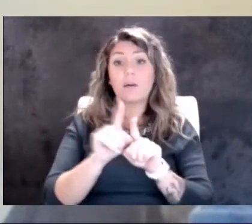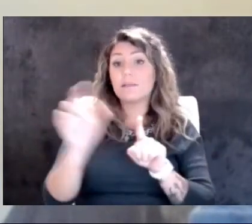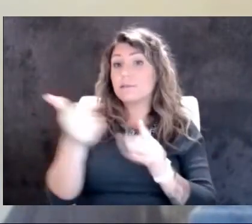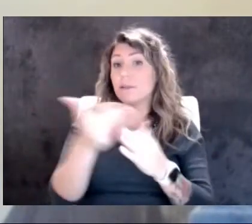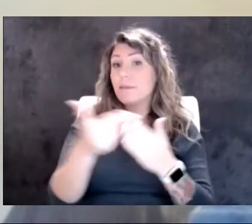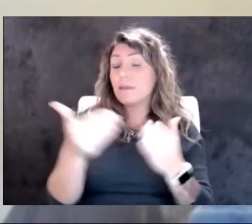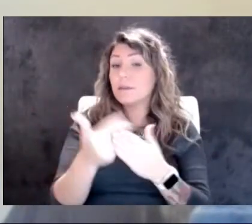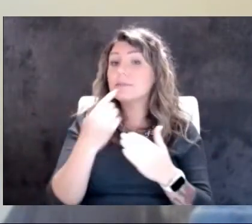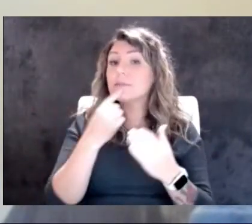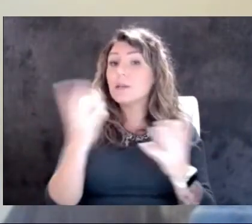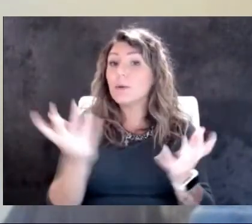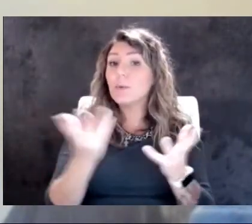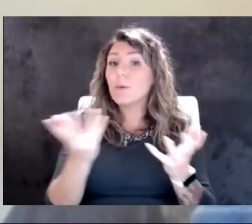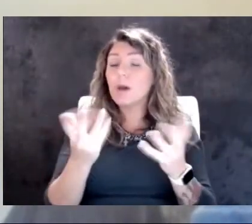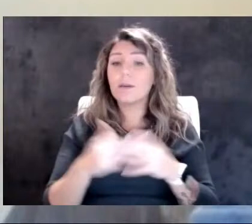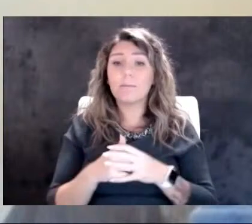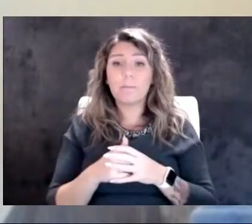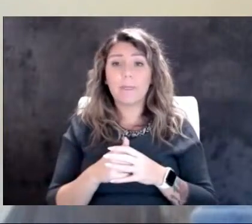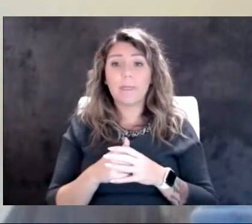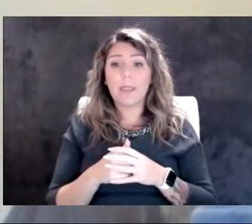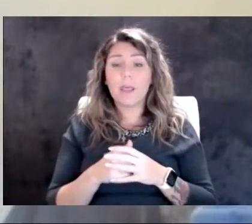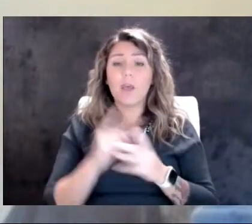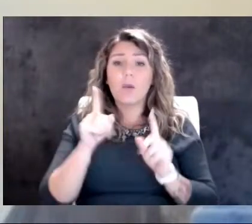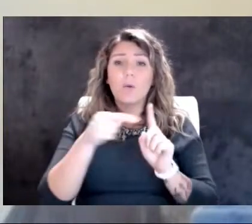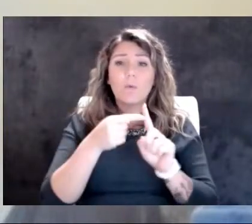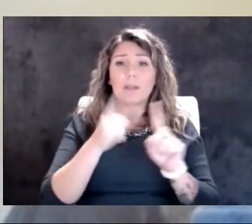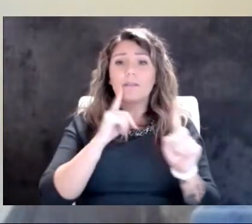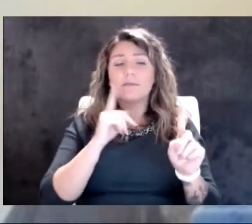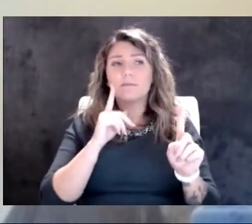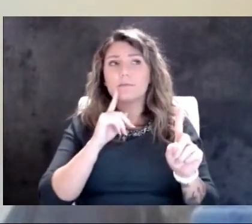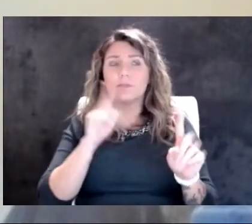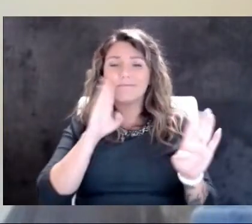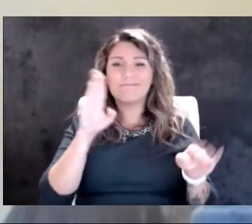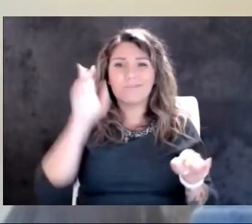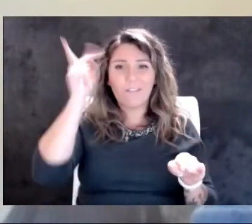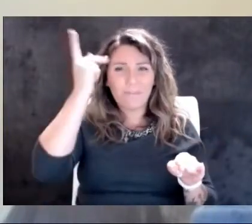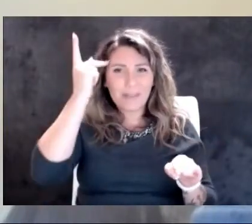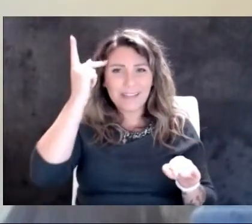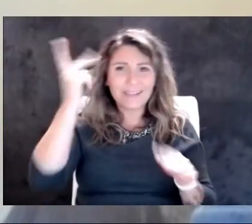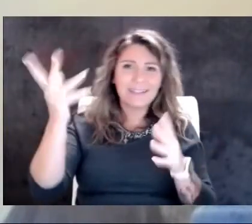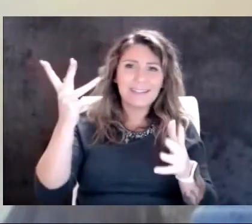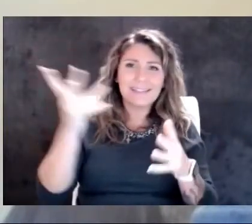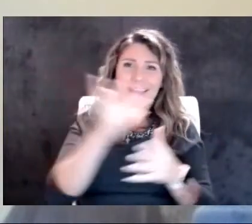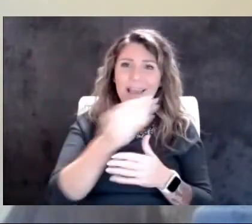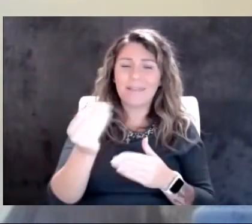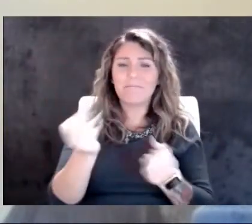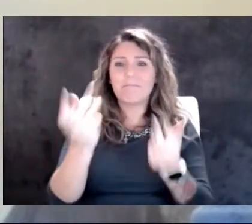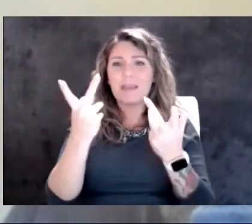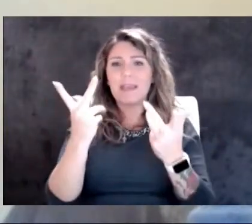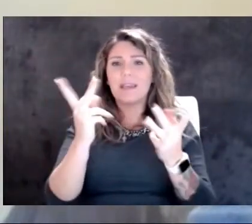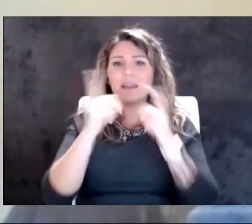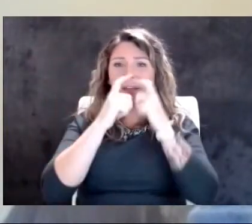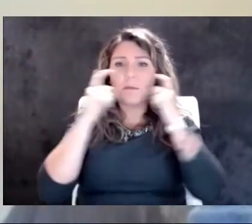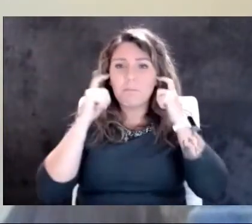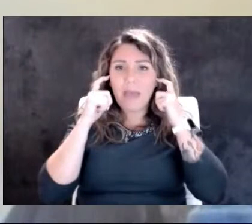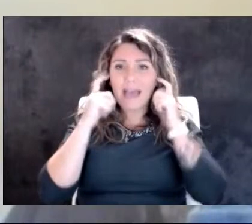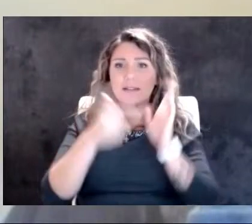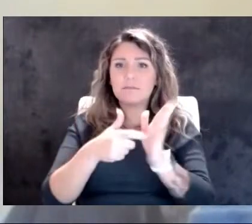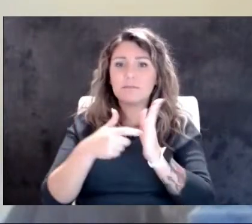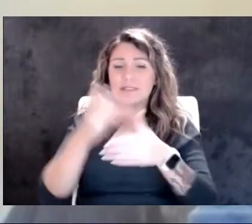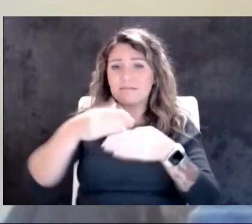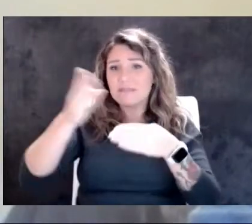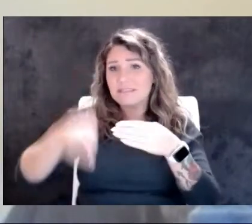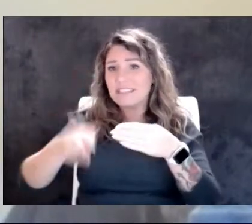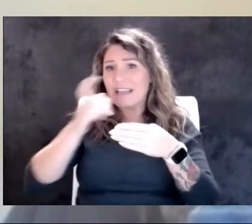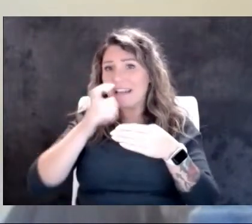is, as we sort of scan the political landscape and we expect that a number of mask mandates will end and not be